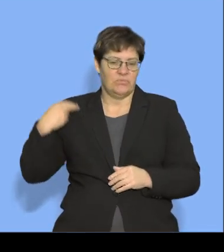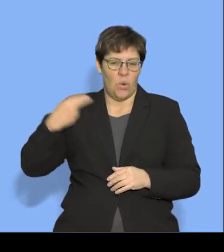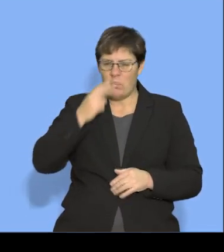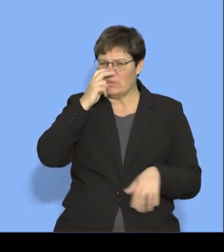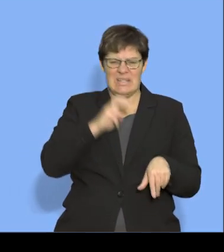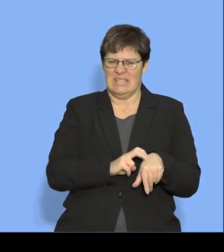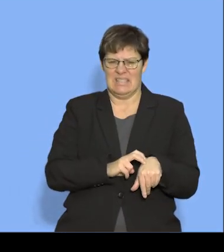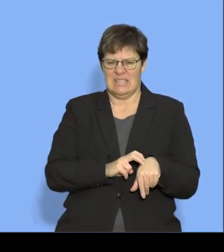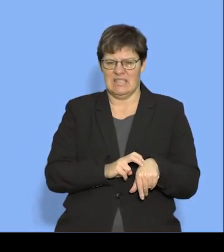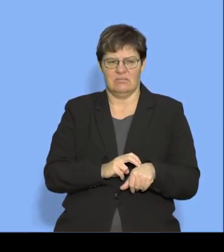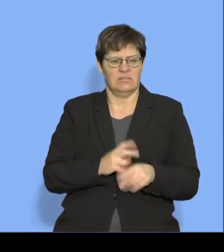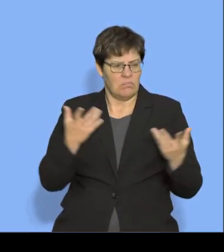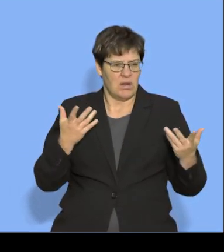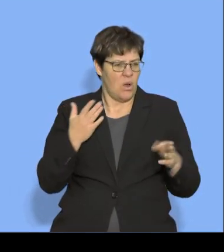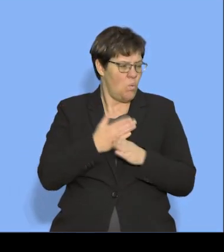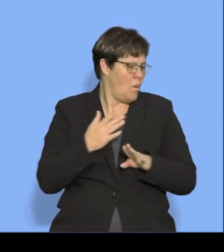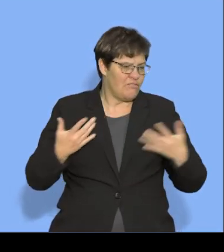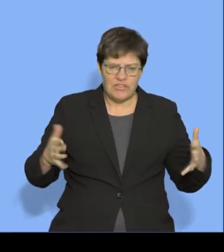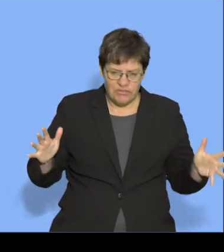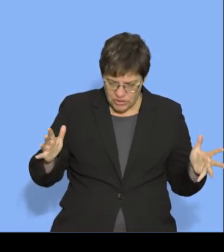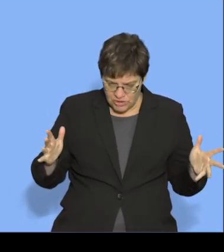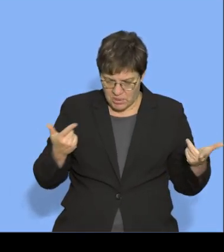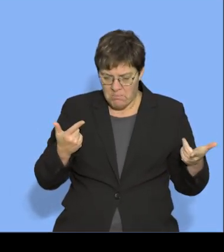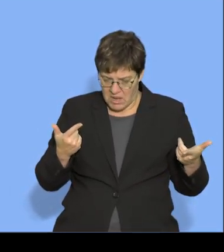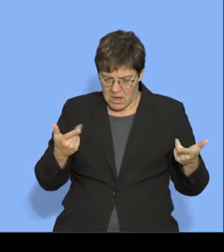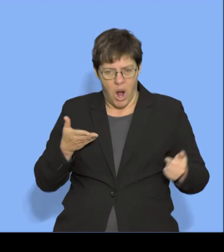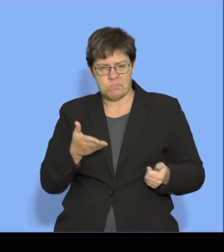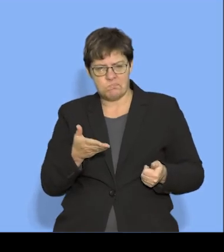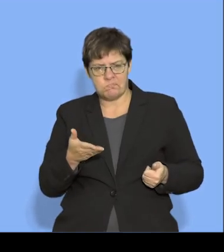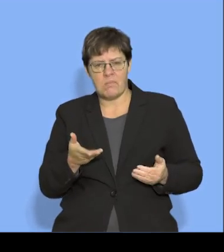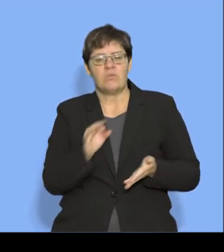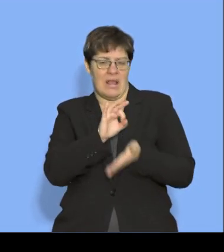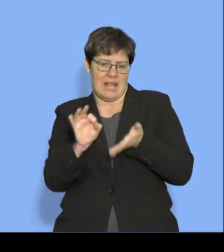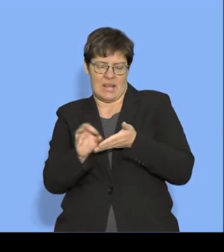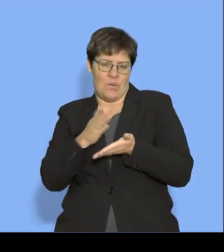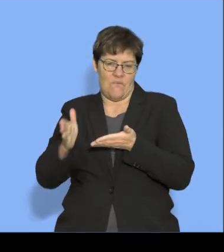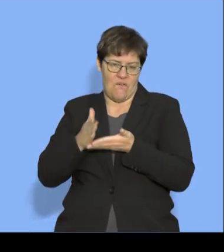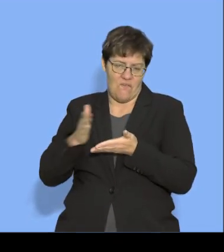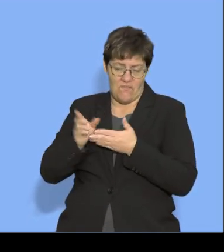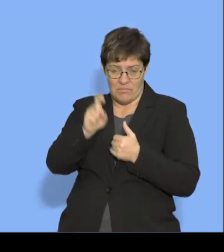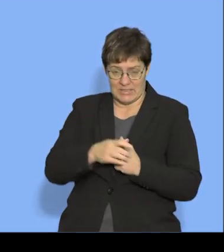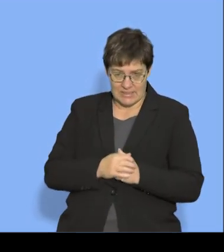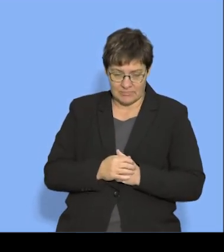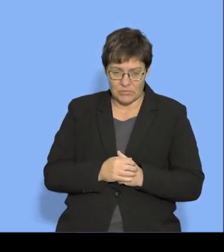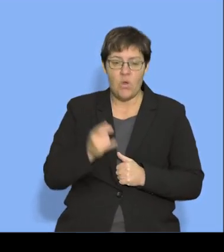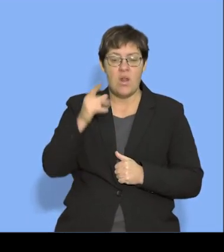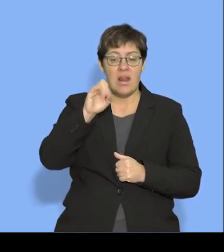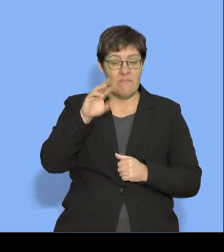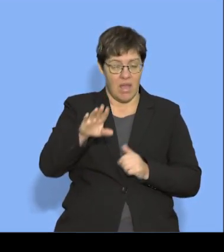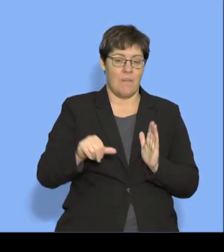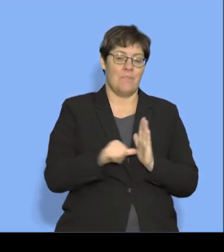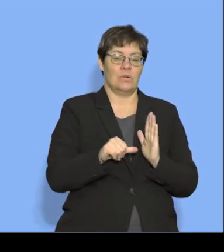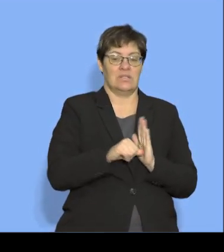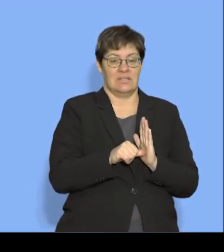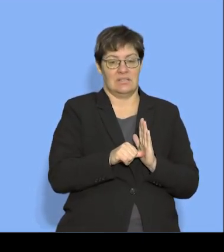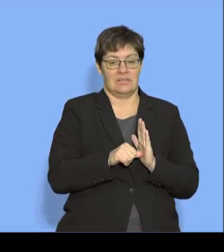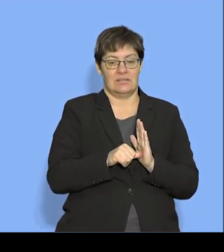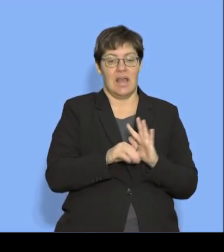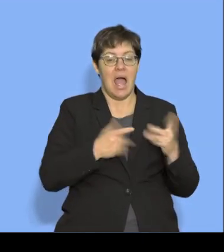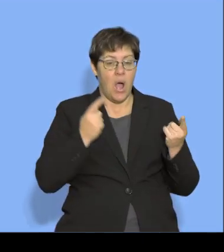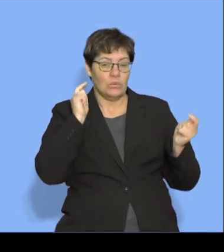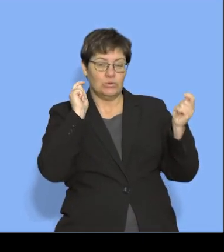that are not needed, that have served their function, are then broken down and released through the body. So the liver plays an important role